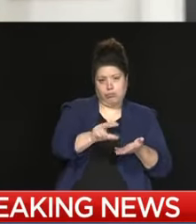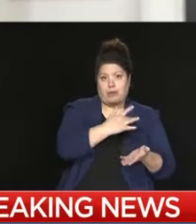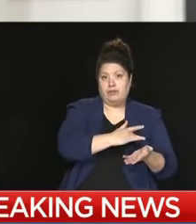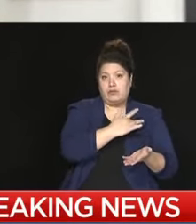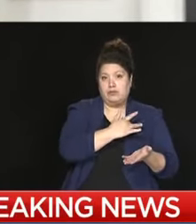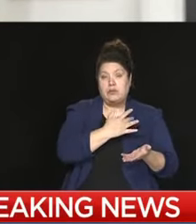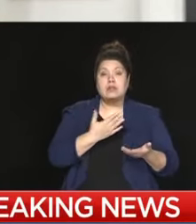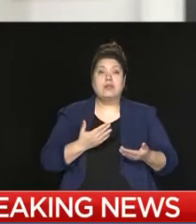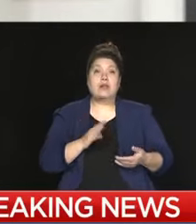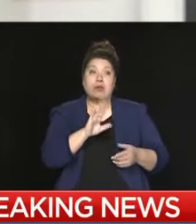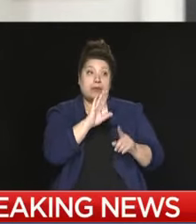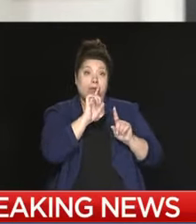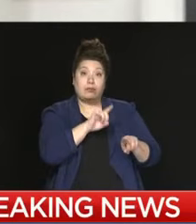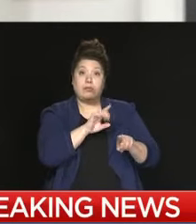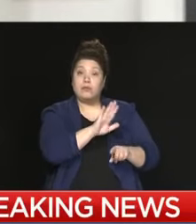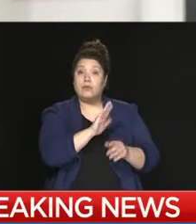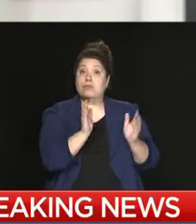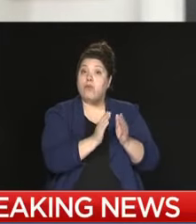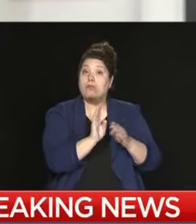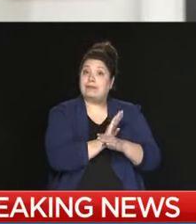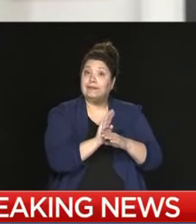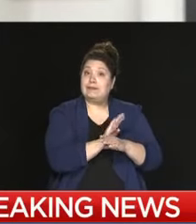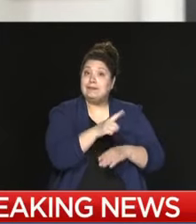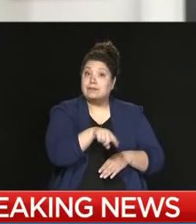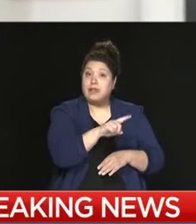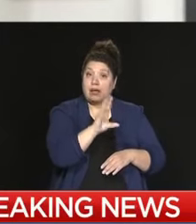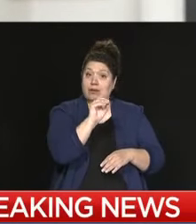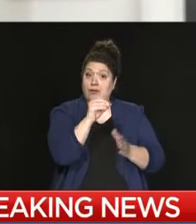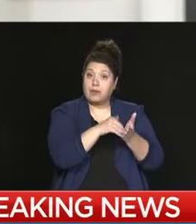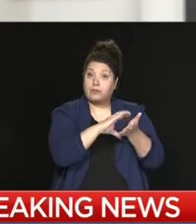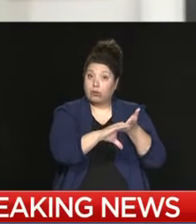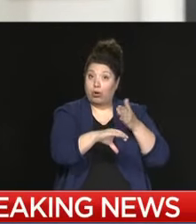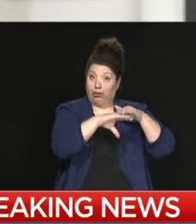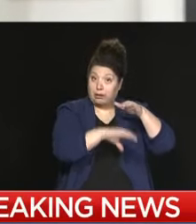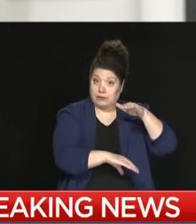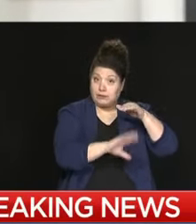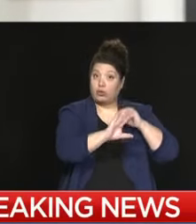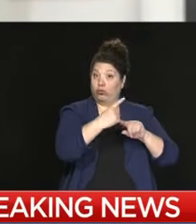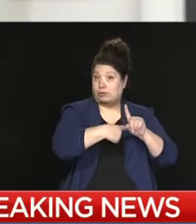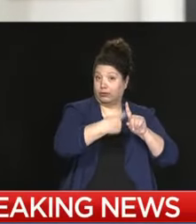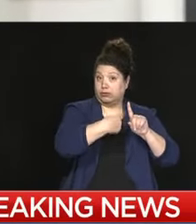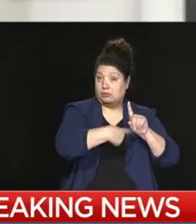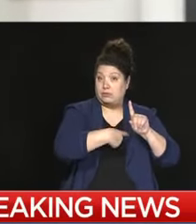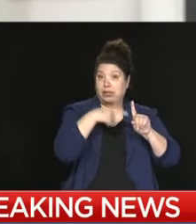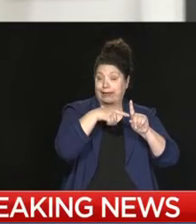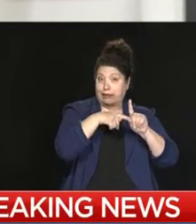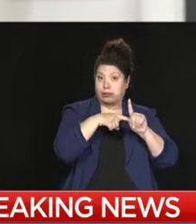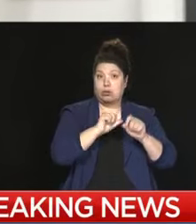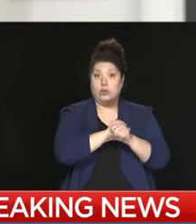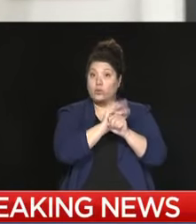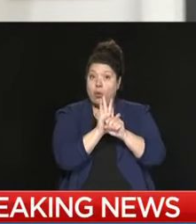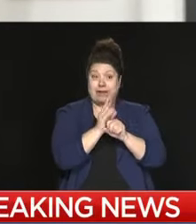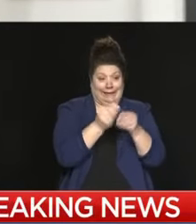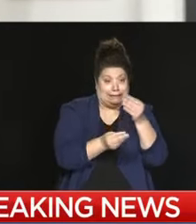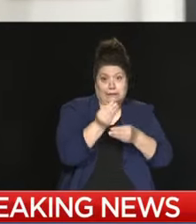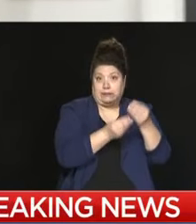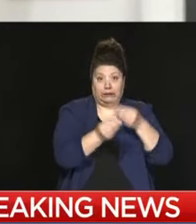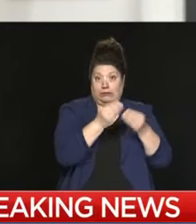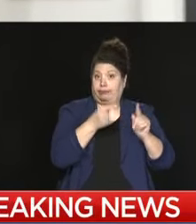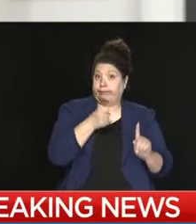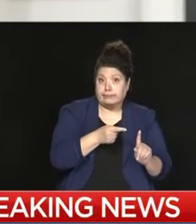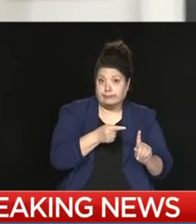that have to pay $50,000 in rent or less per month and that are very affected by COVID-19